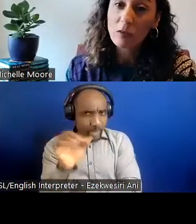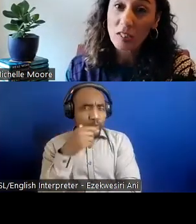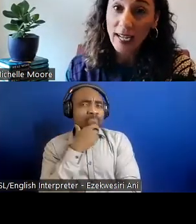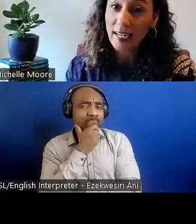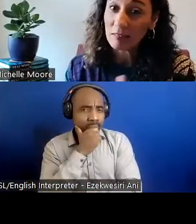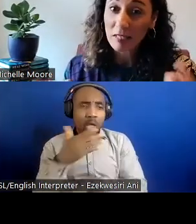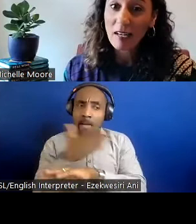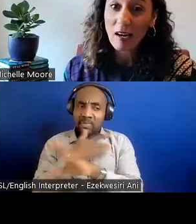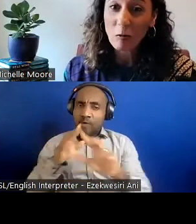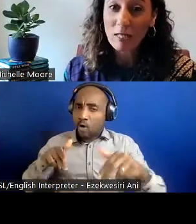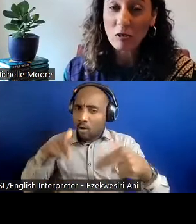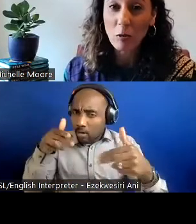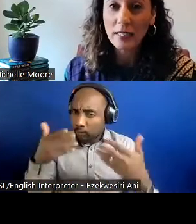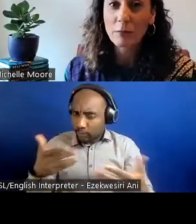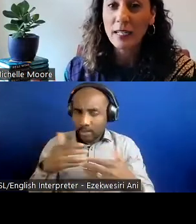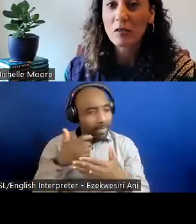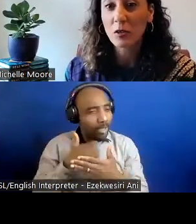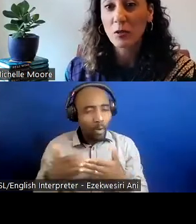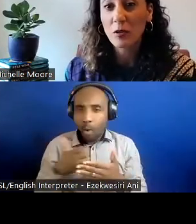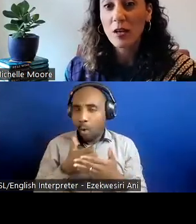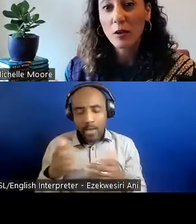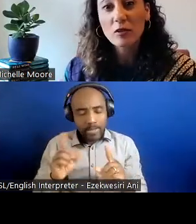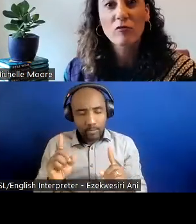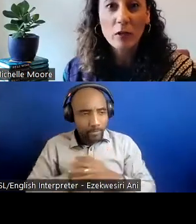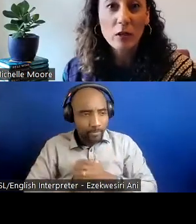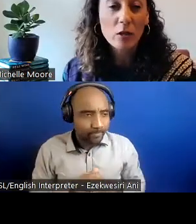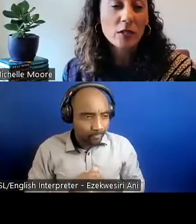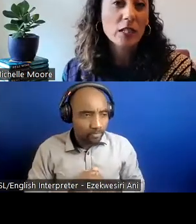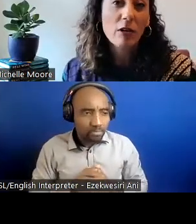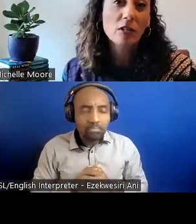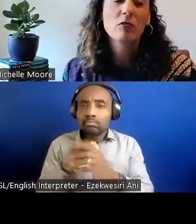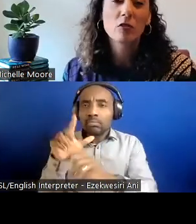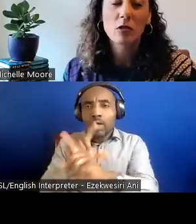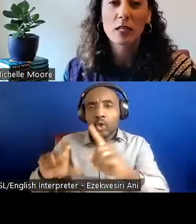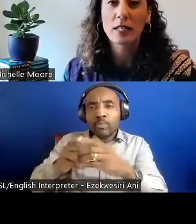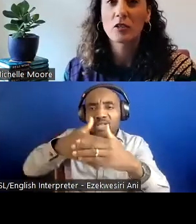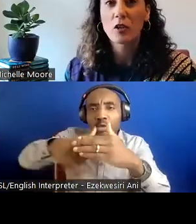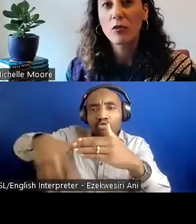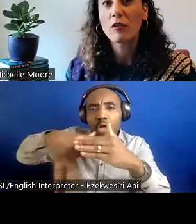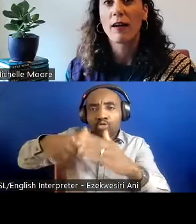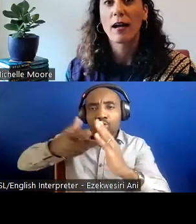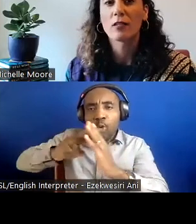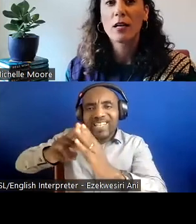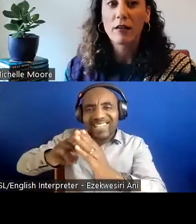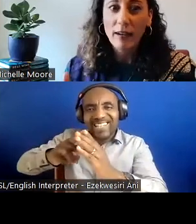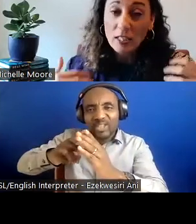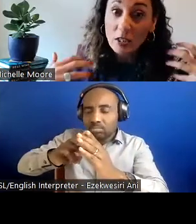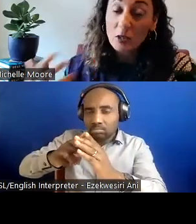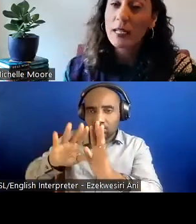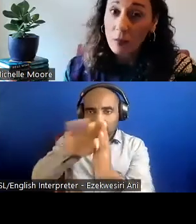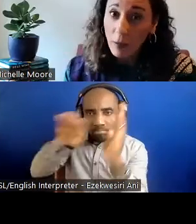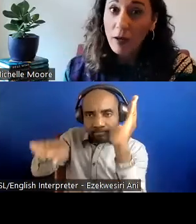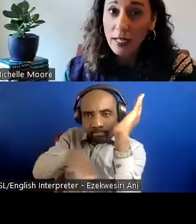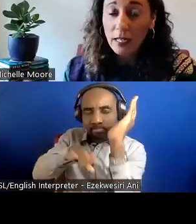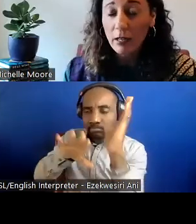came on today, as I always do, I speak to those community grassroots organisations on the ground that are actually